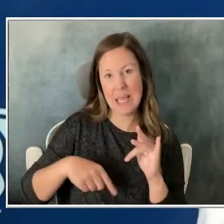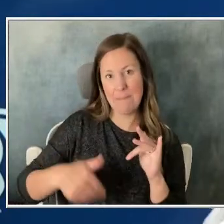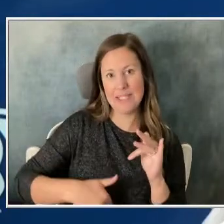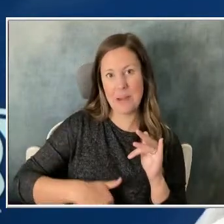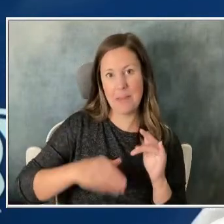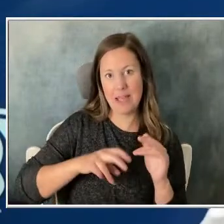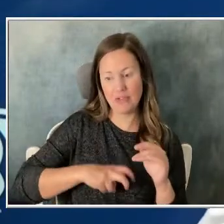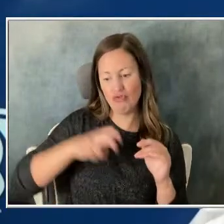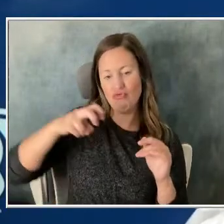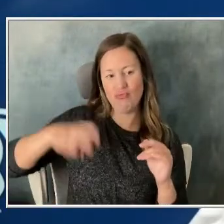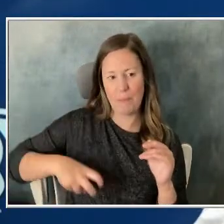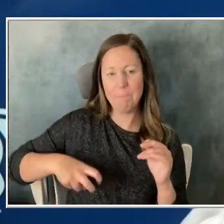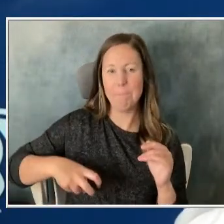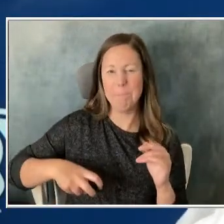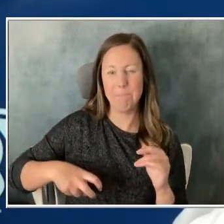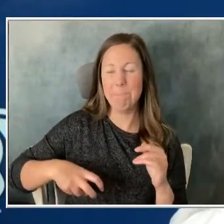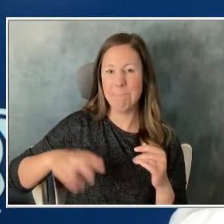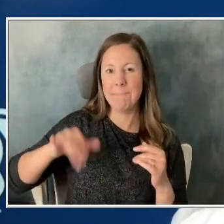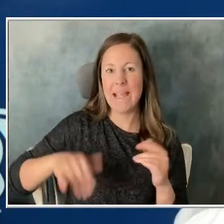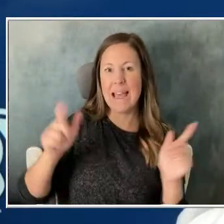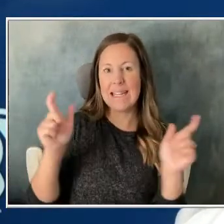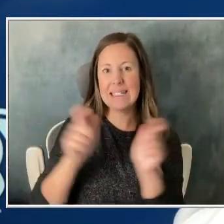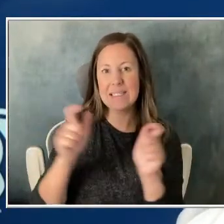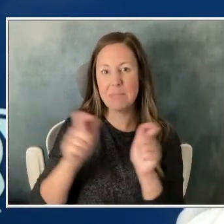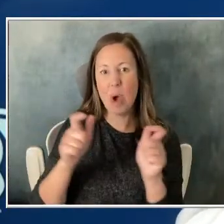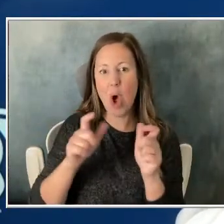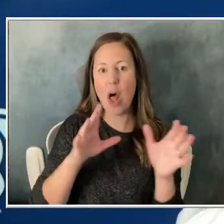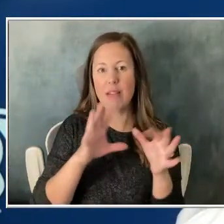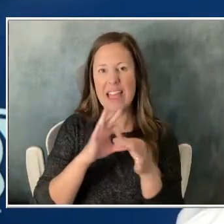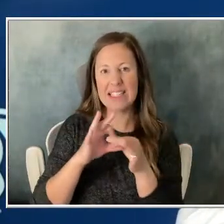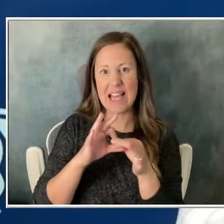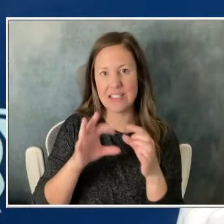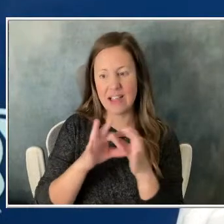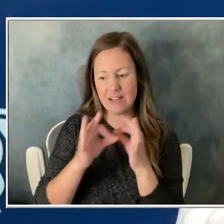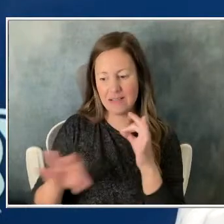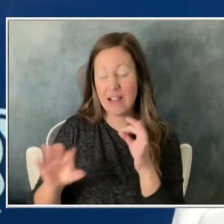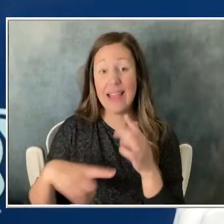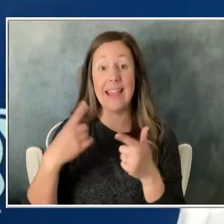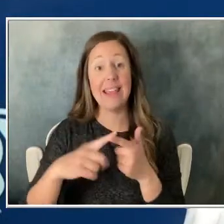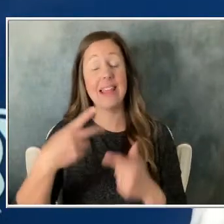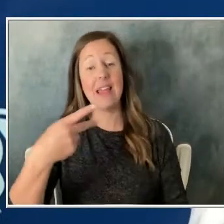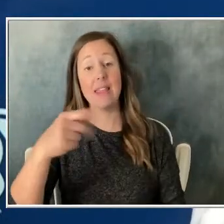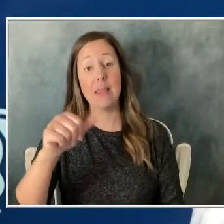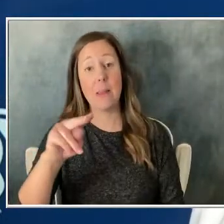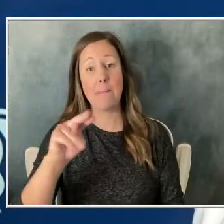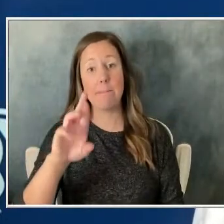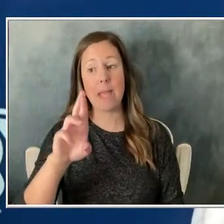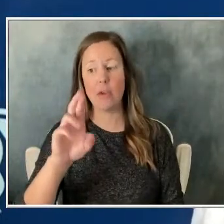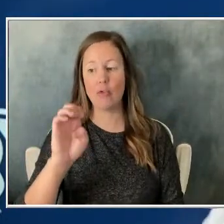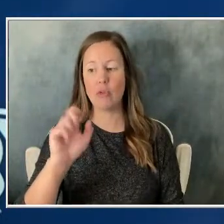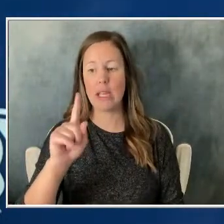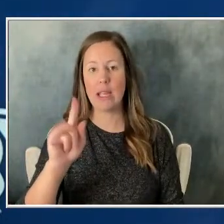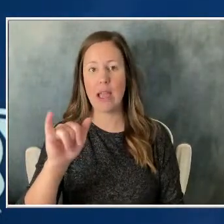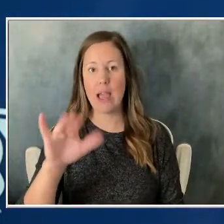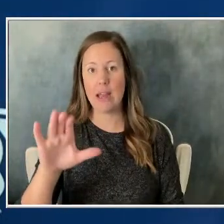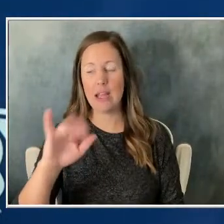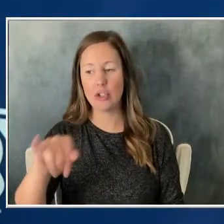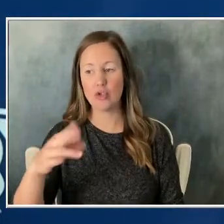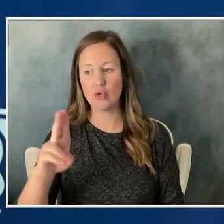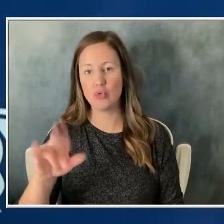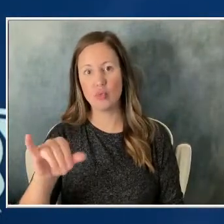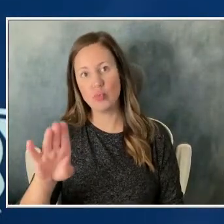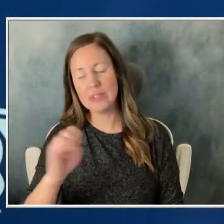it meets the pancreatic juices and the bile, you know, the bile that comes from the liver at some point, and all of